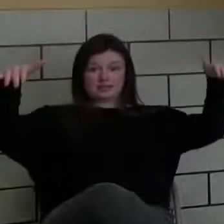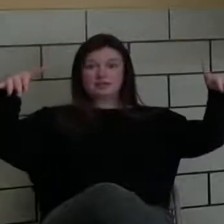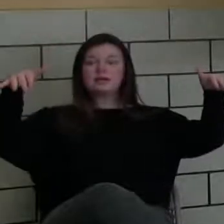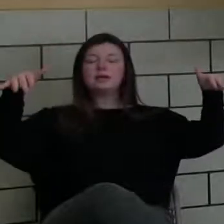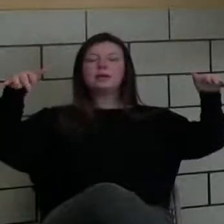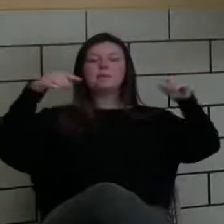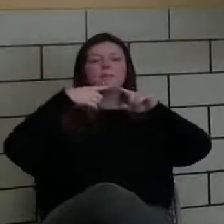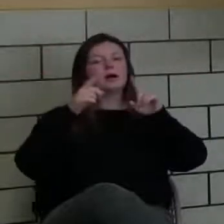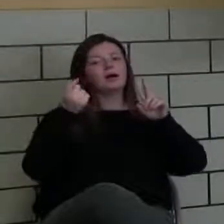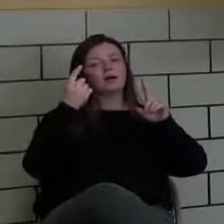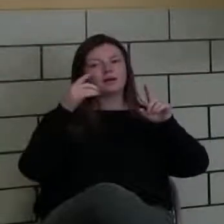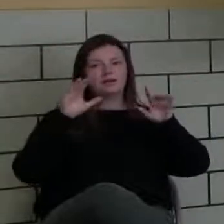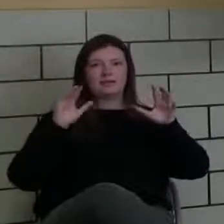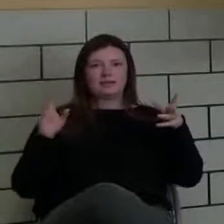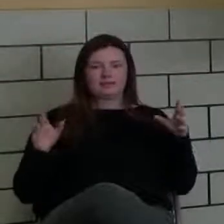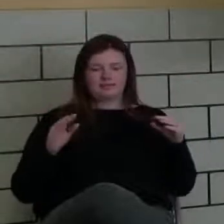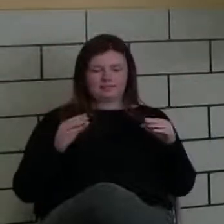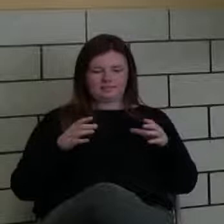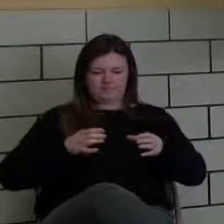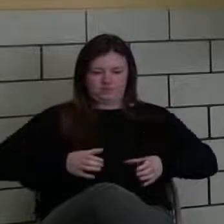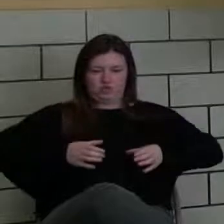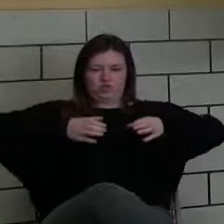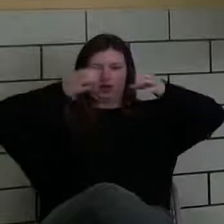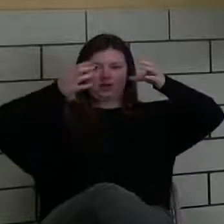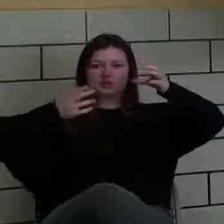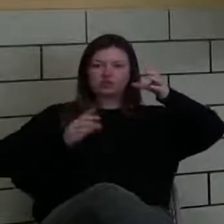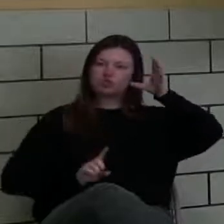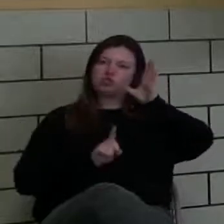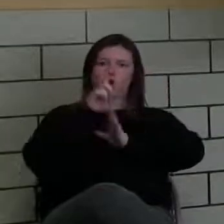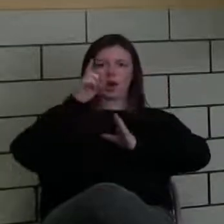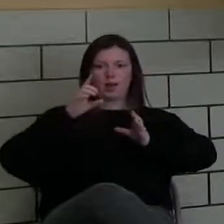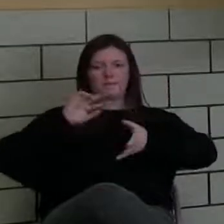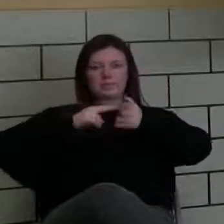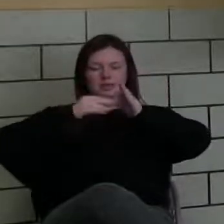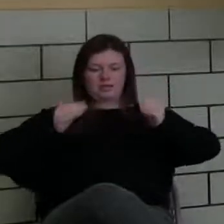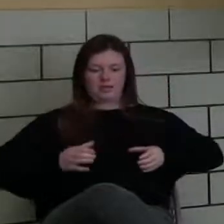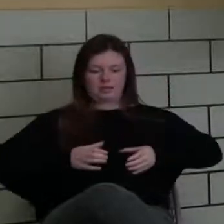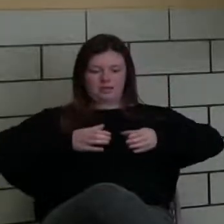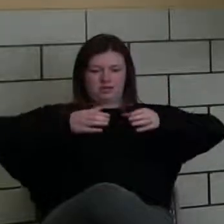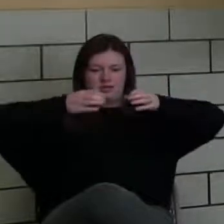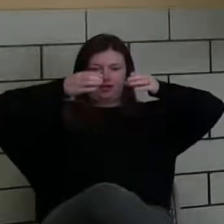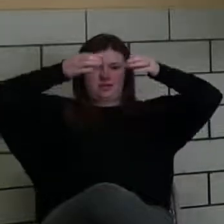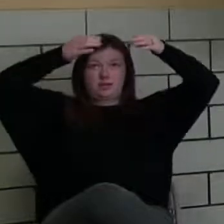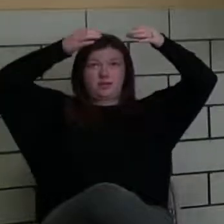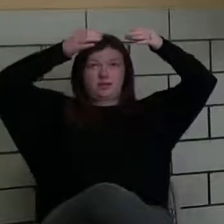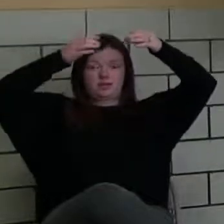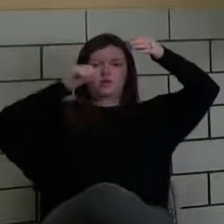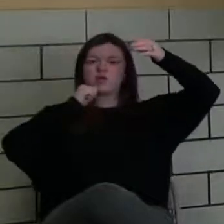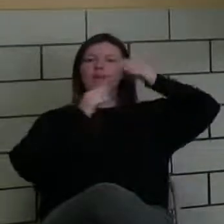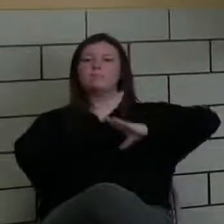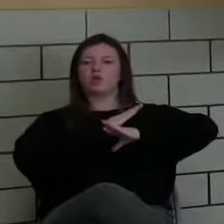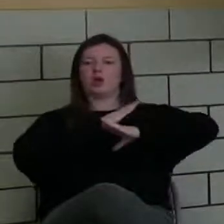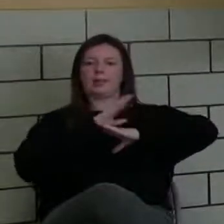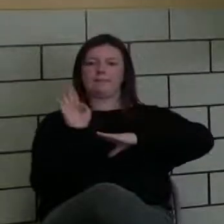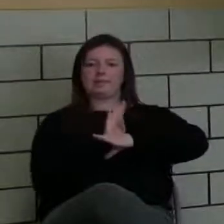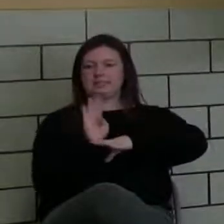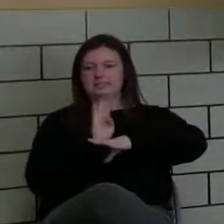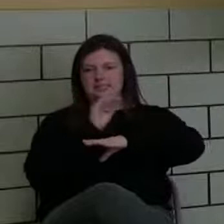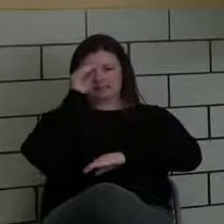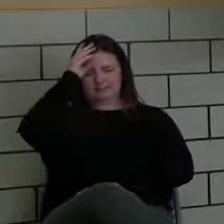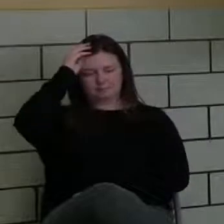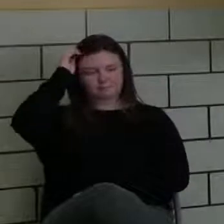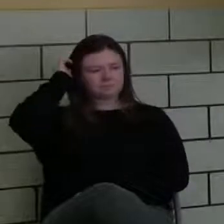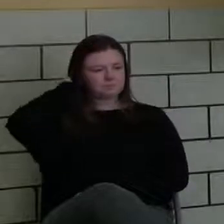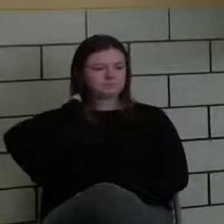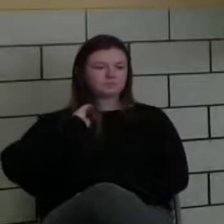front of the businesses when you're looking through, you see those trunks. We also selected trees for